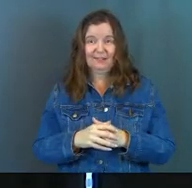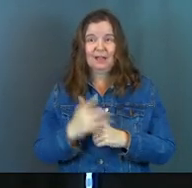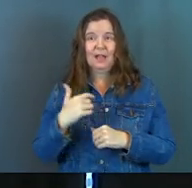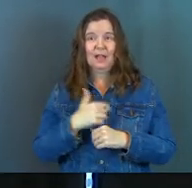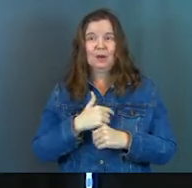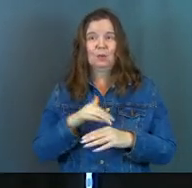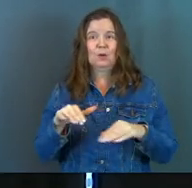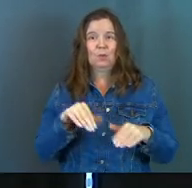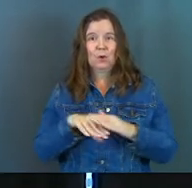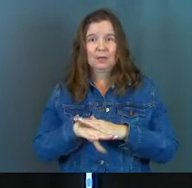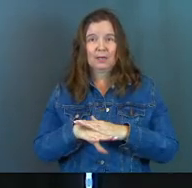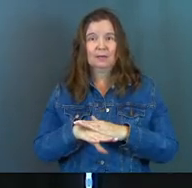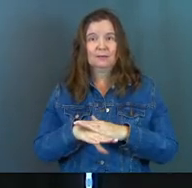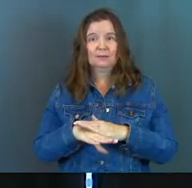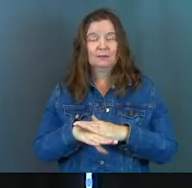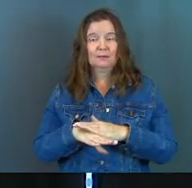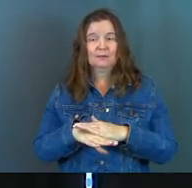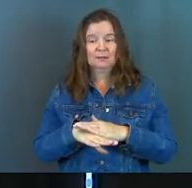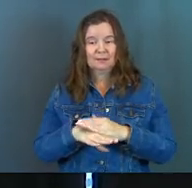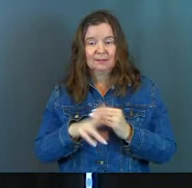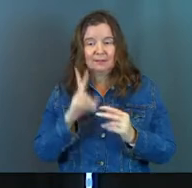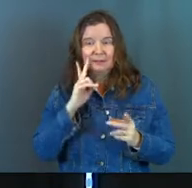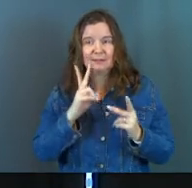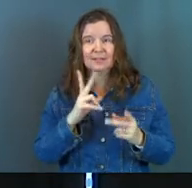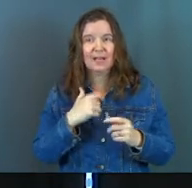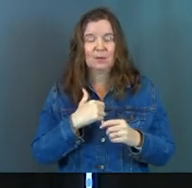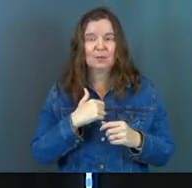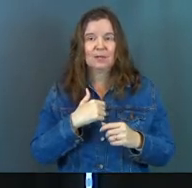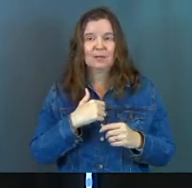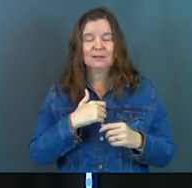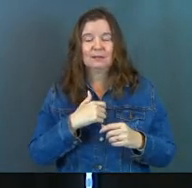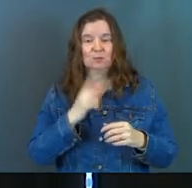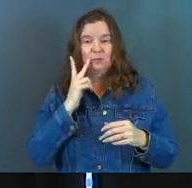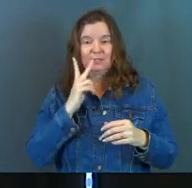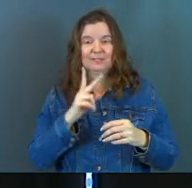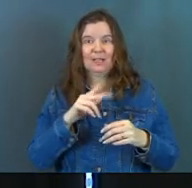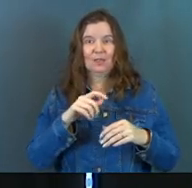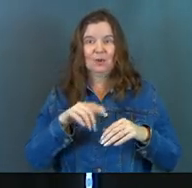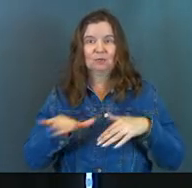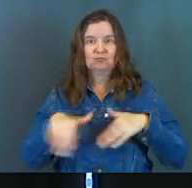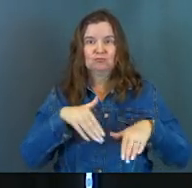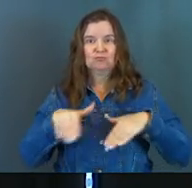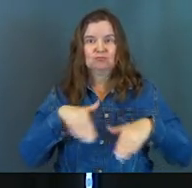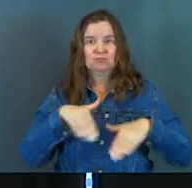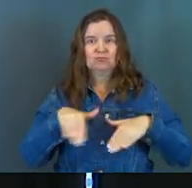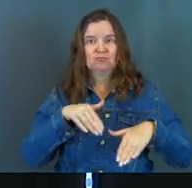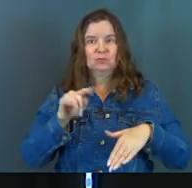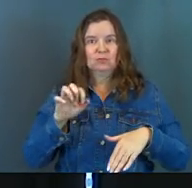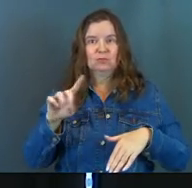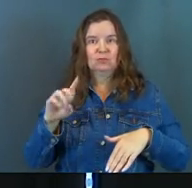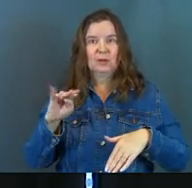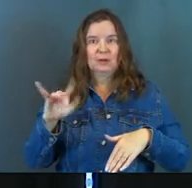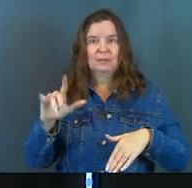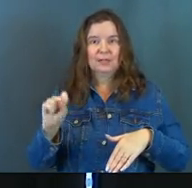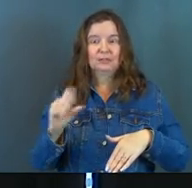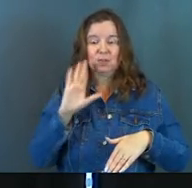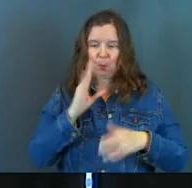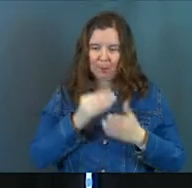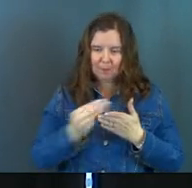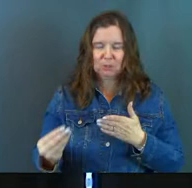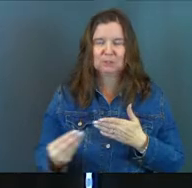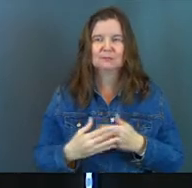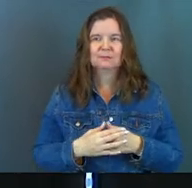And we walk in and we get prophetic about those treadmills. You will be